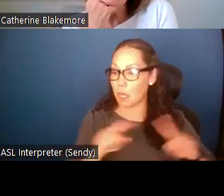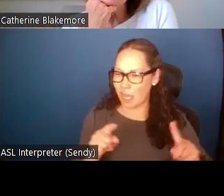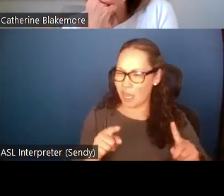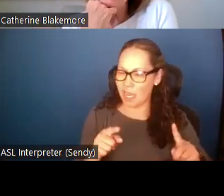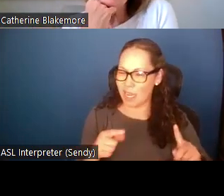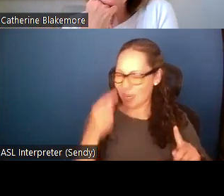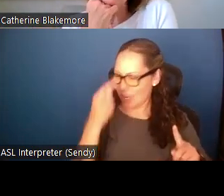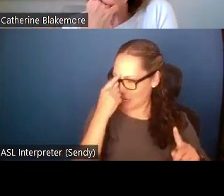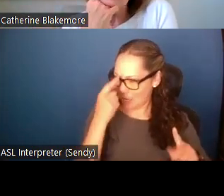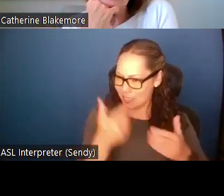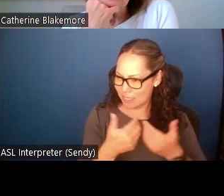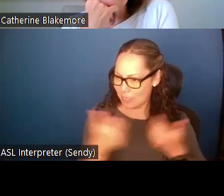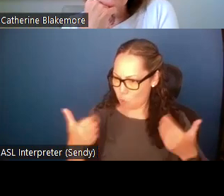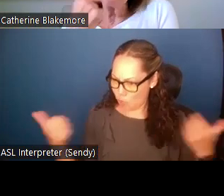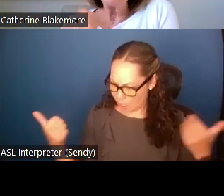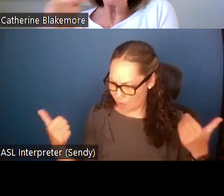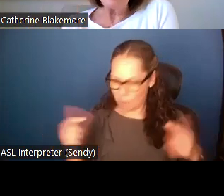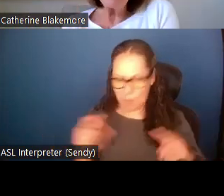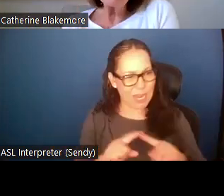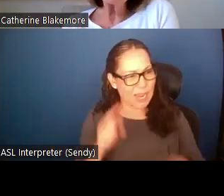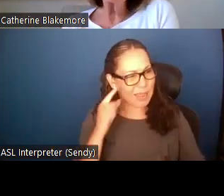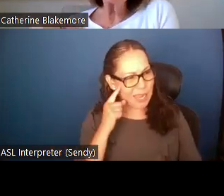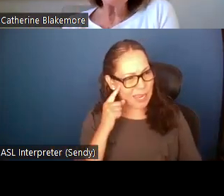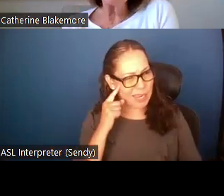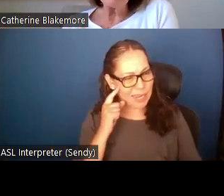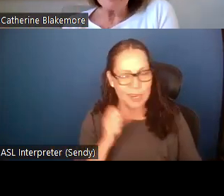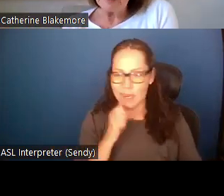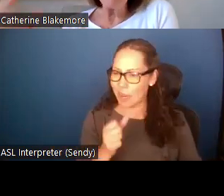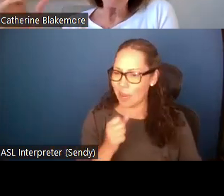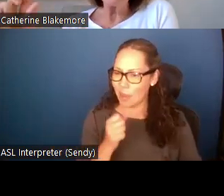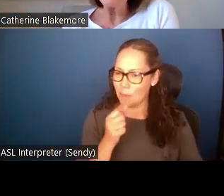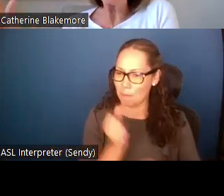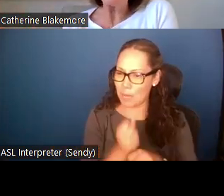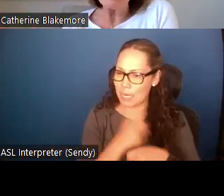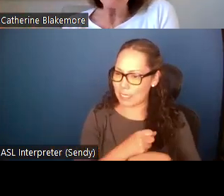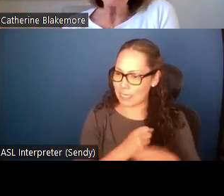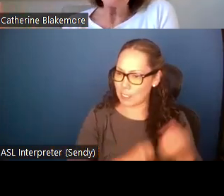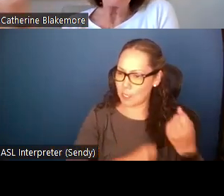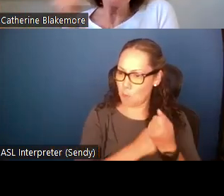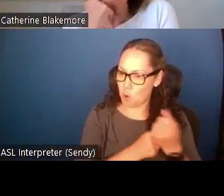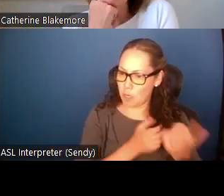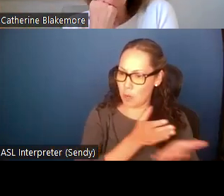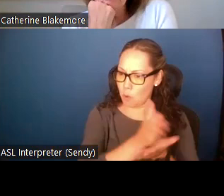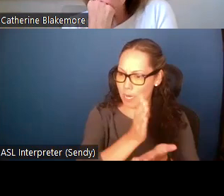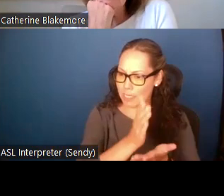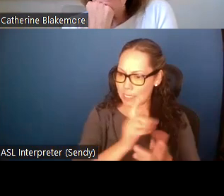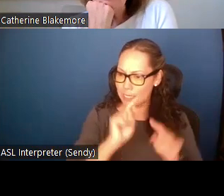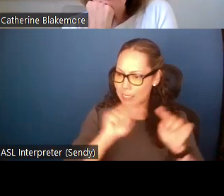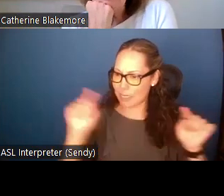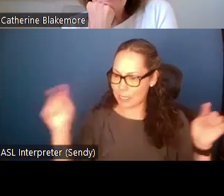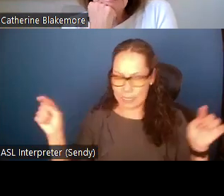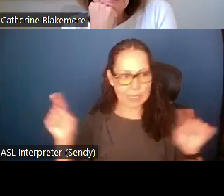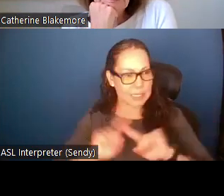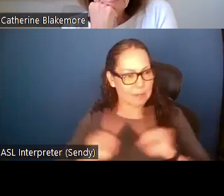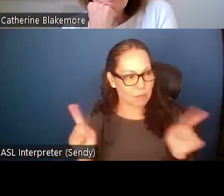it makes the right to being at the facility, providing that support any different between them, right? Okay,